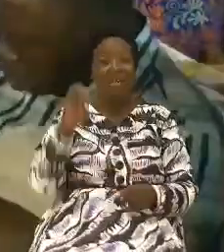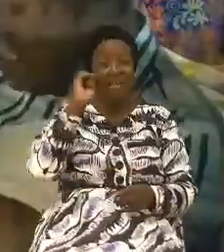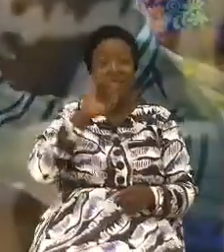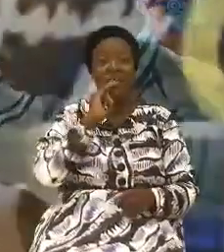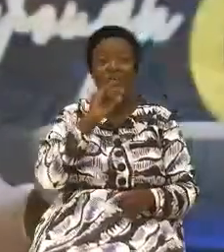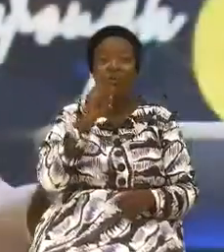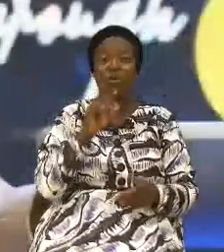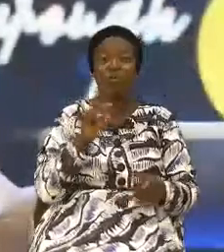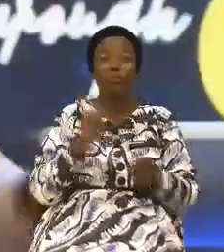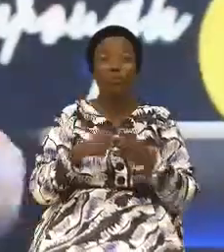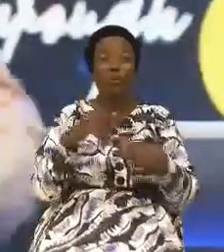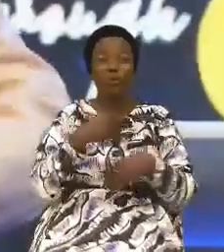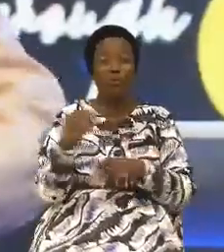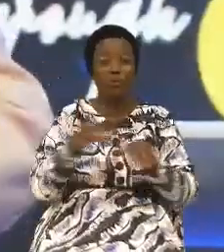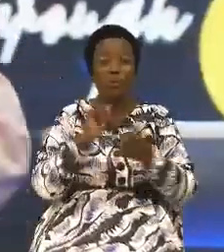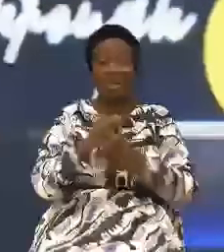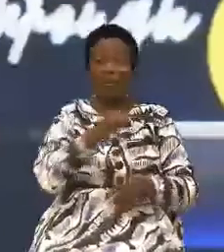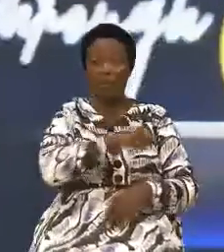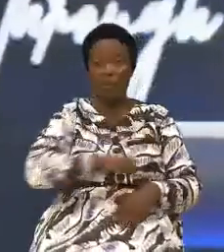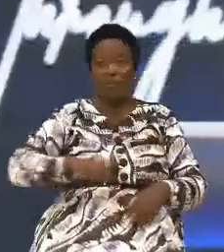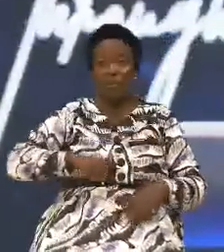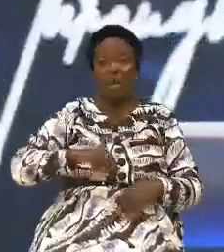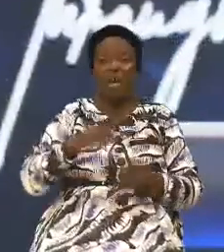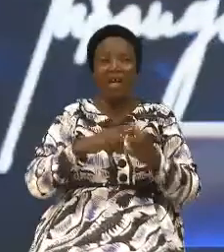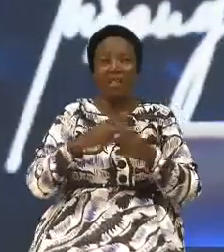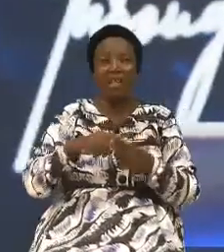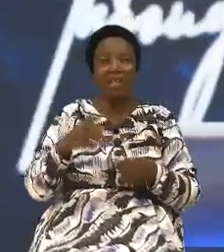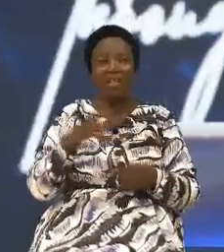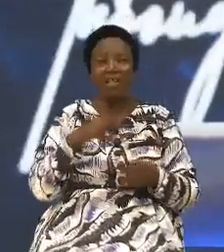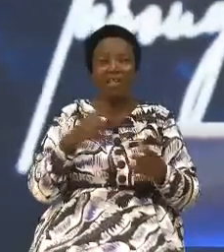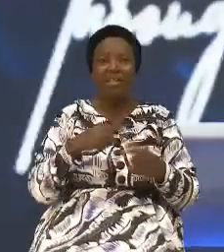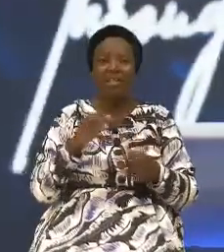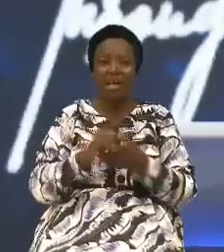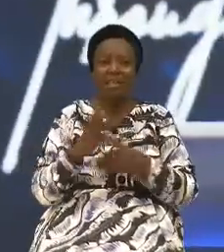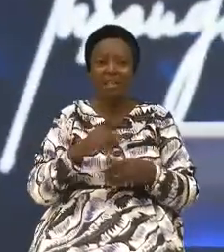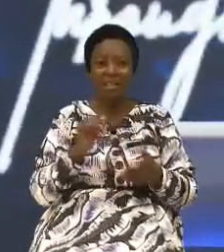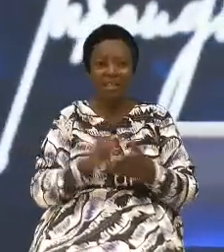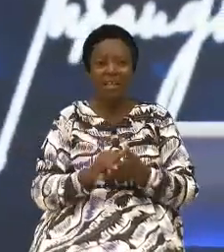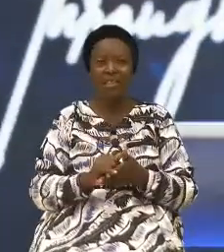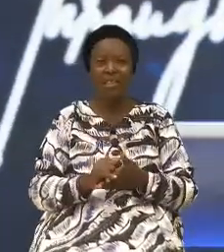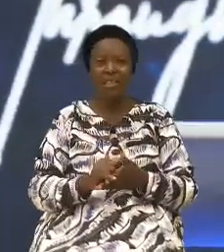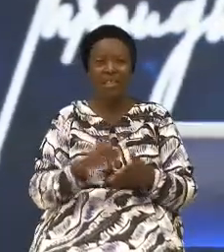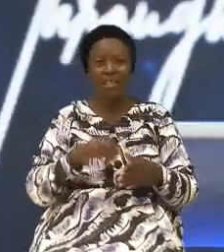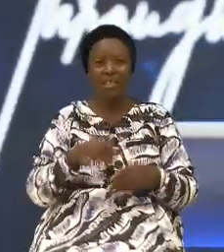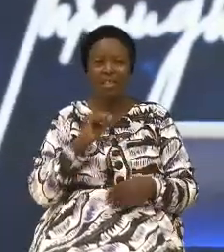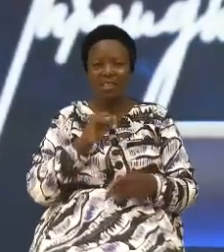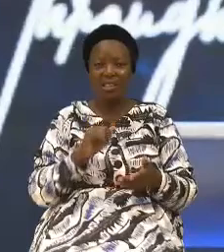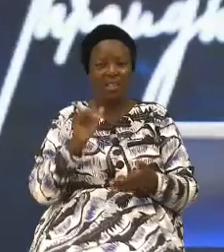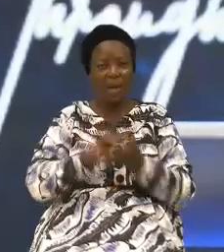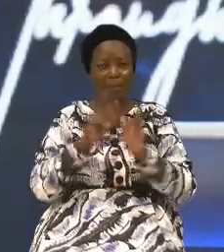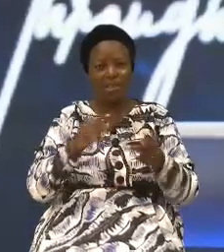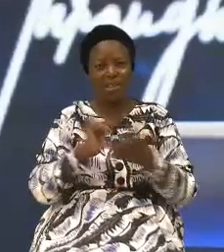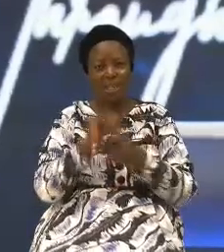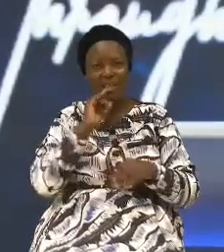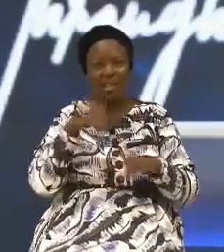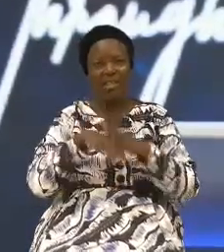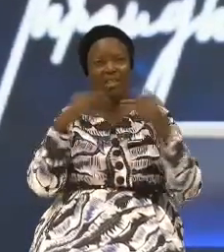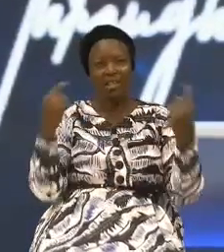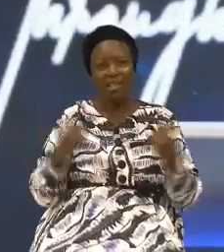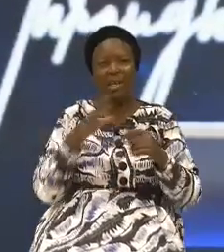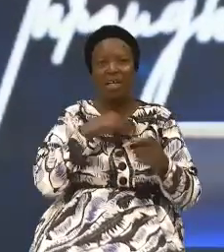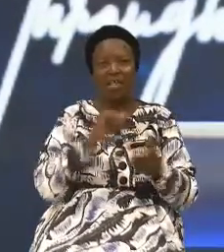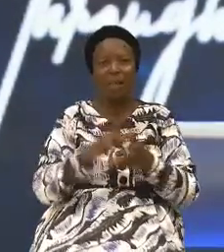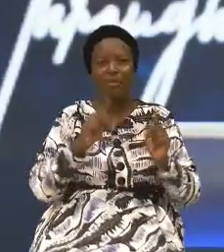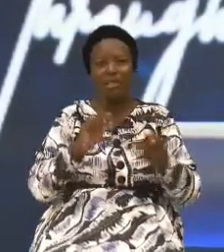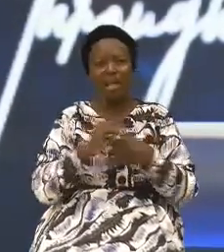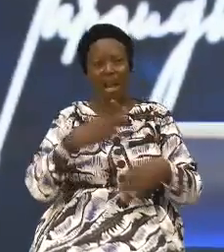the operation. And the thing that likes sin, likes to sin, likes to do evil,